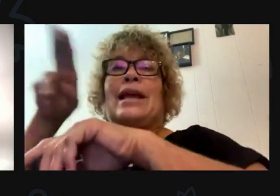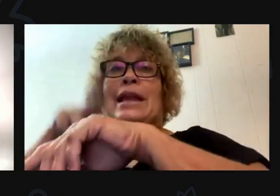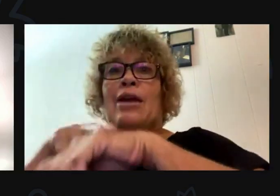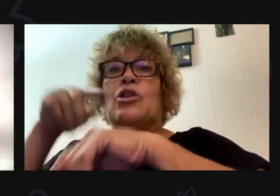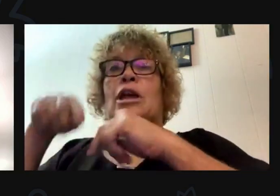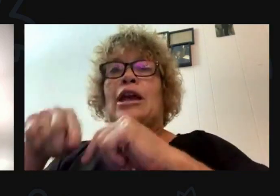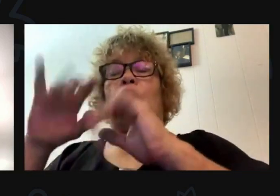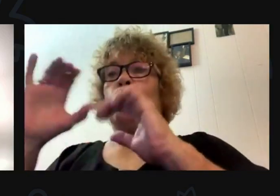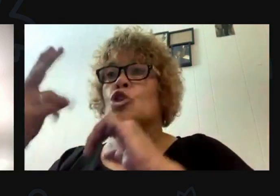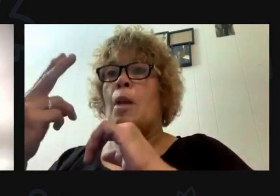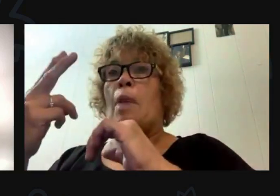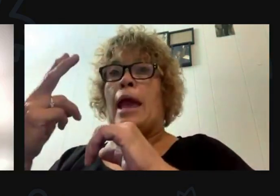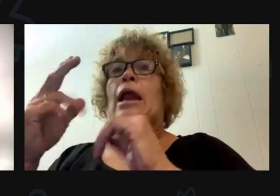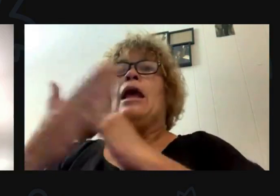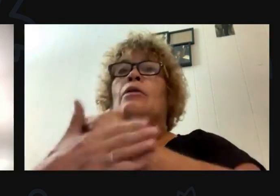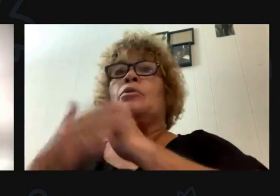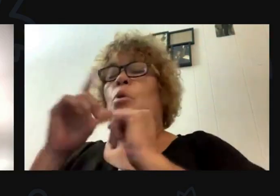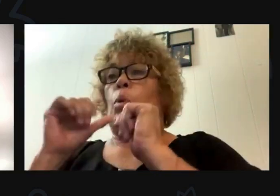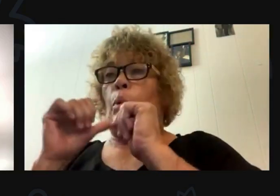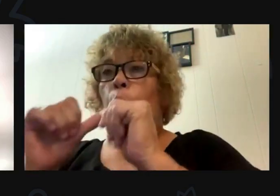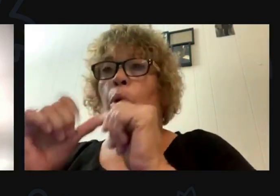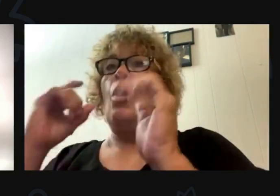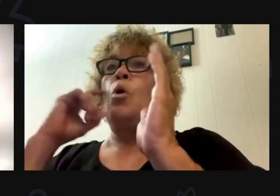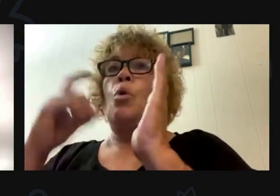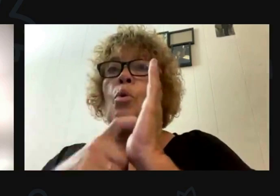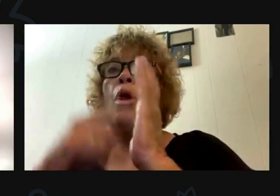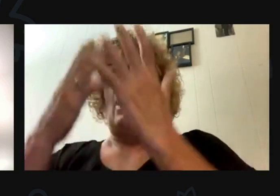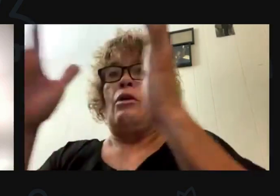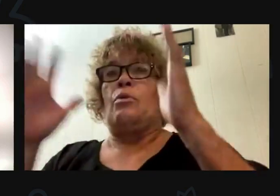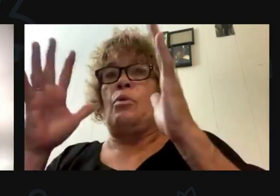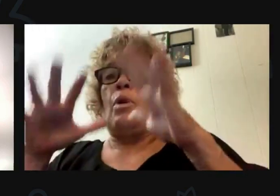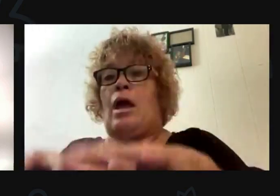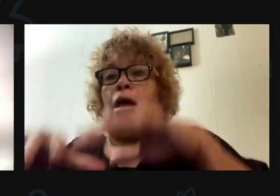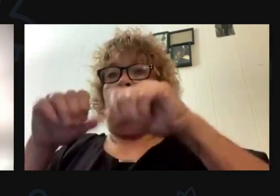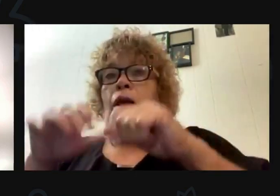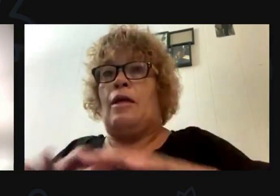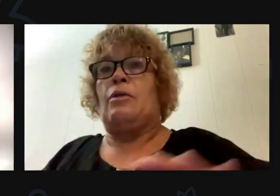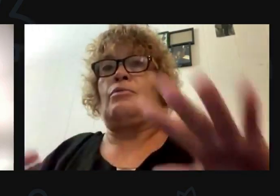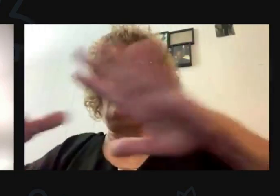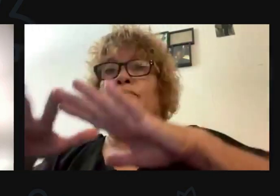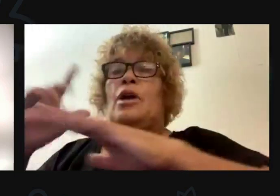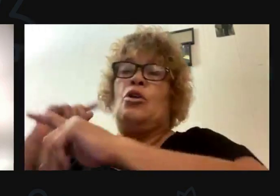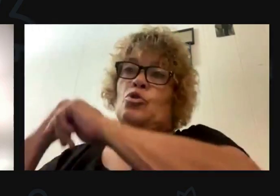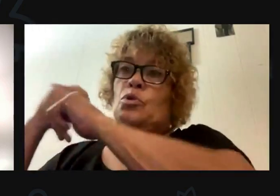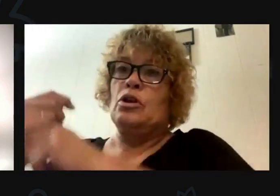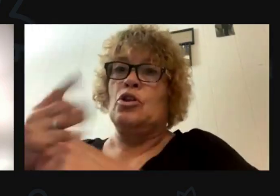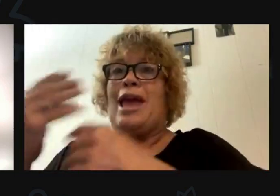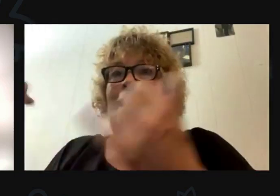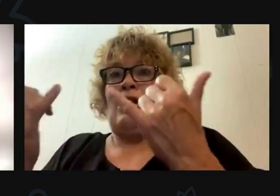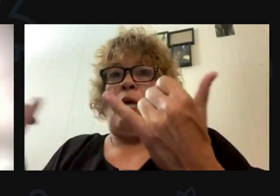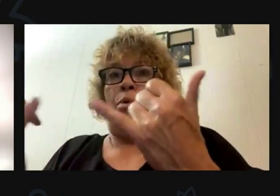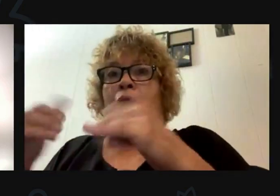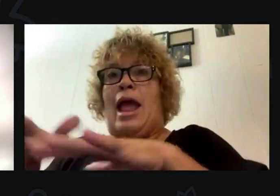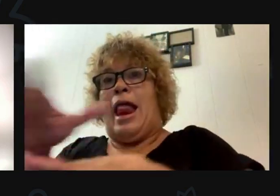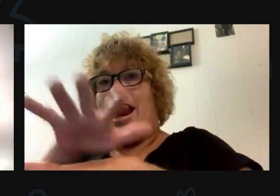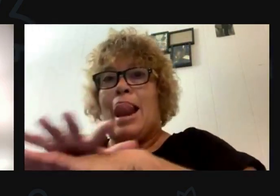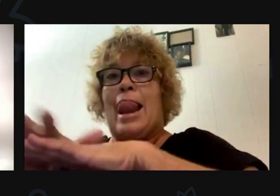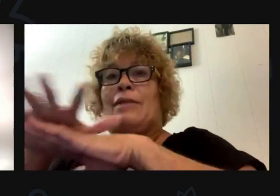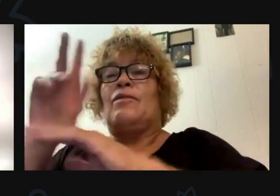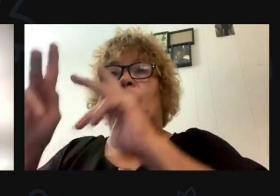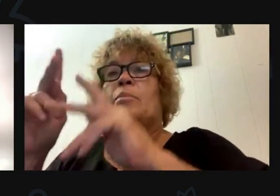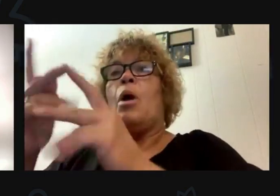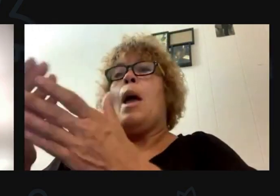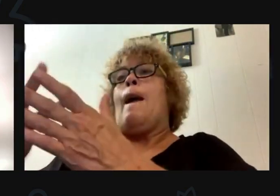sits within. We must recognize that the forest preserves occupy the ancestral, traditional, and contemporary lands of the peoples previously